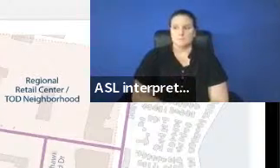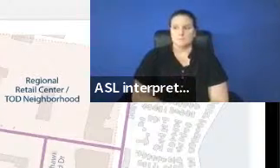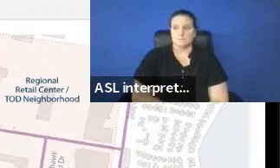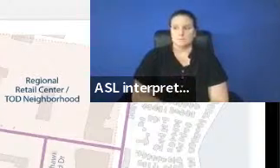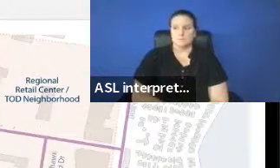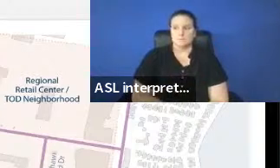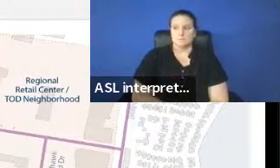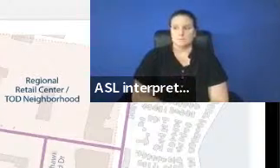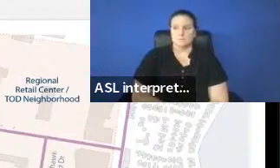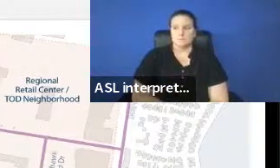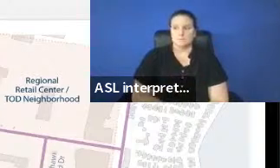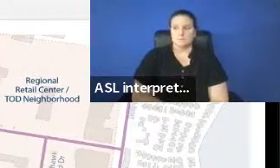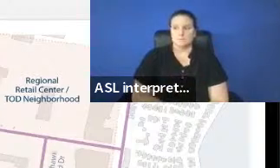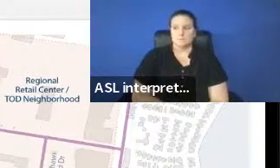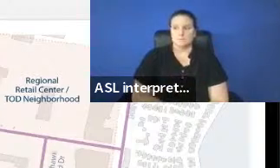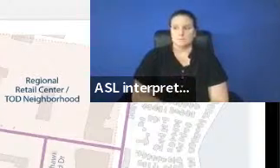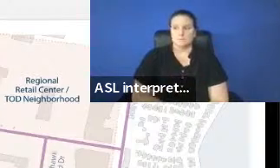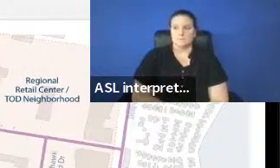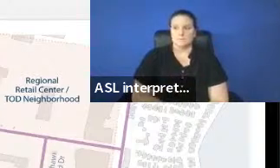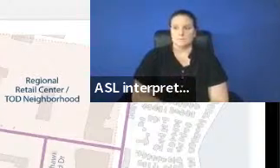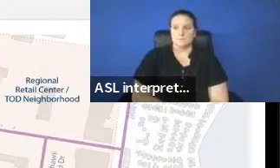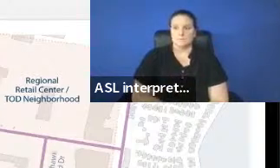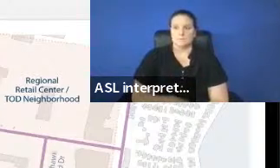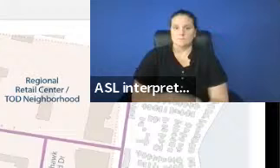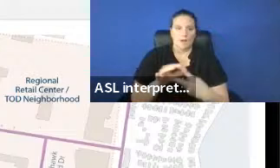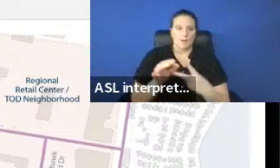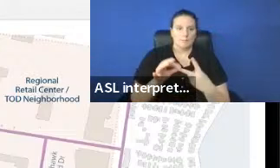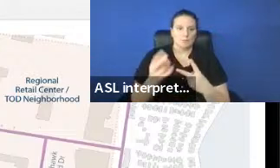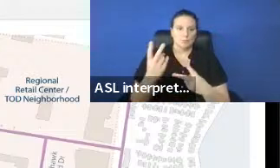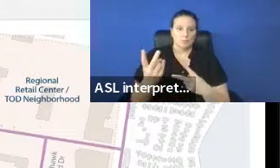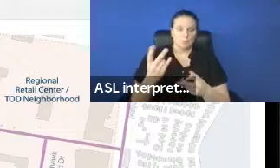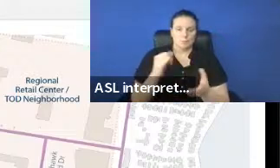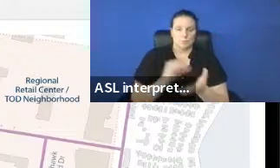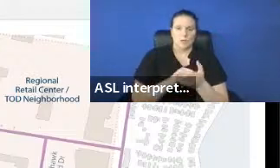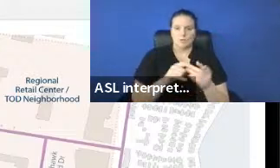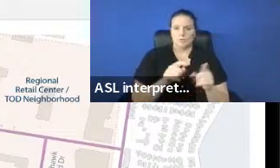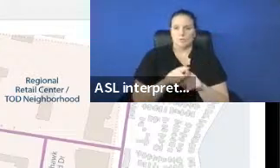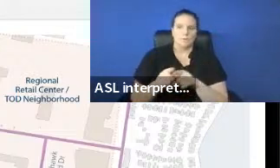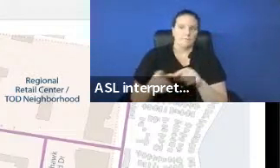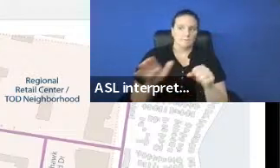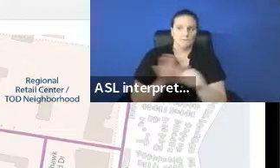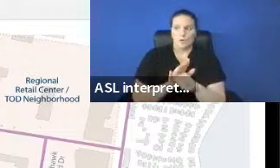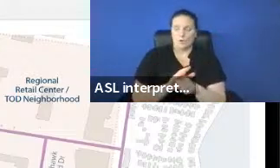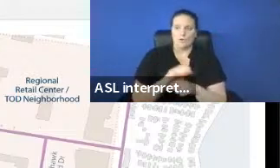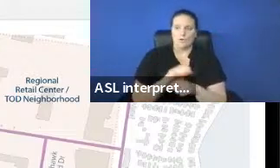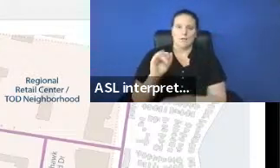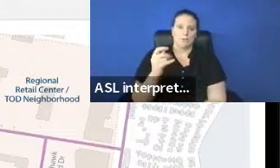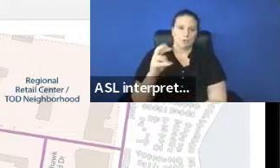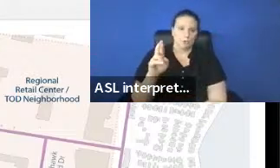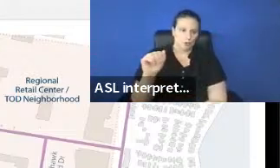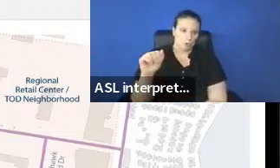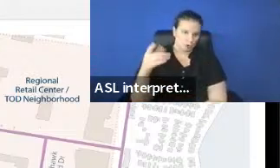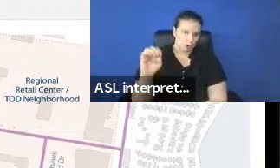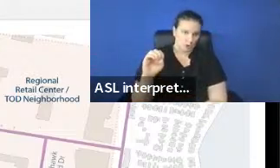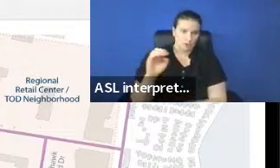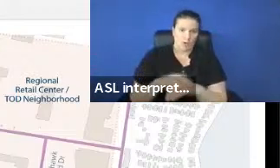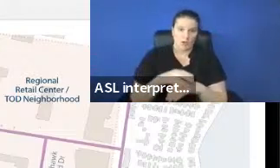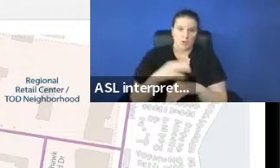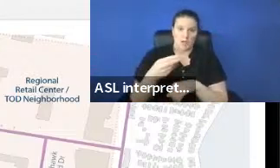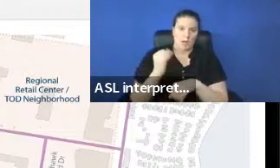So now option 2, which is also a full interchange on Hayden Island.